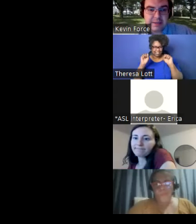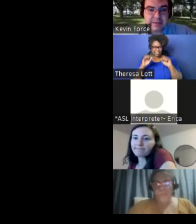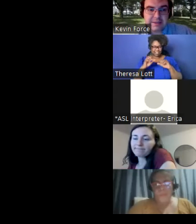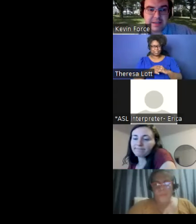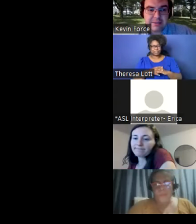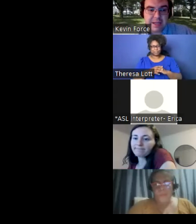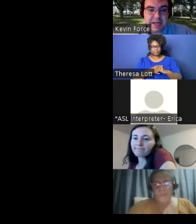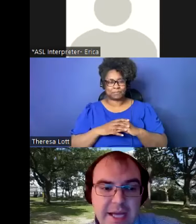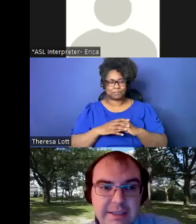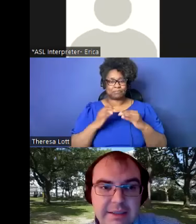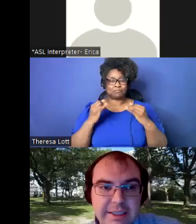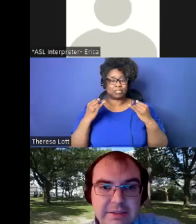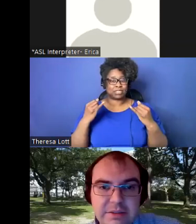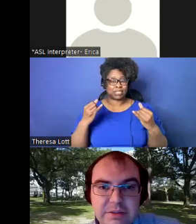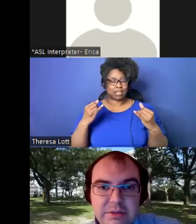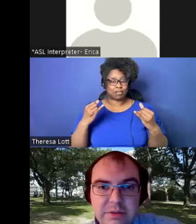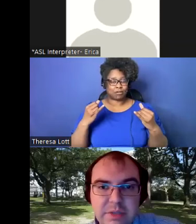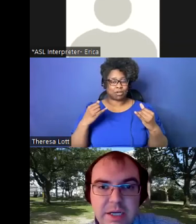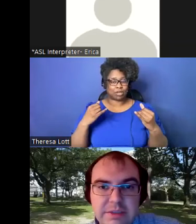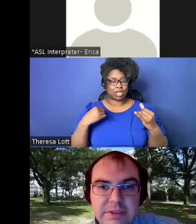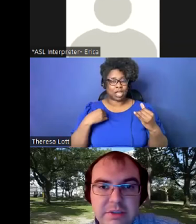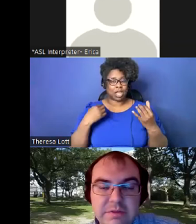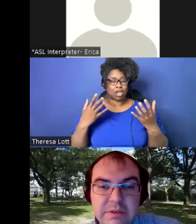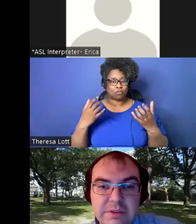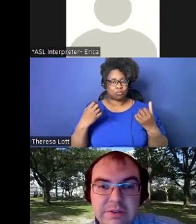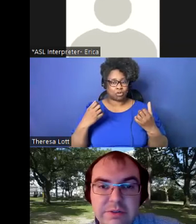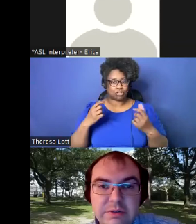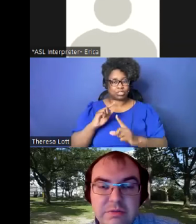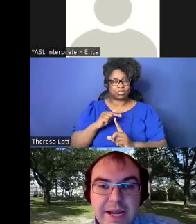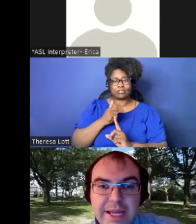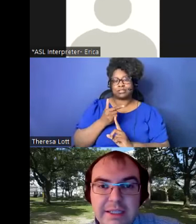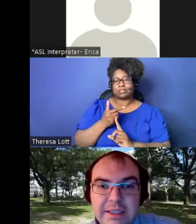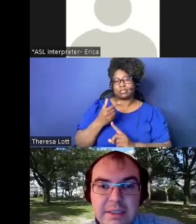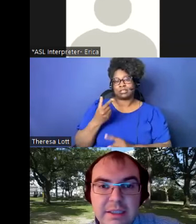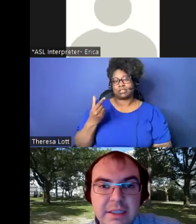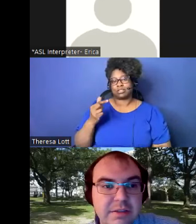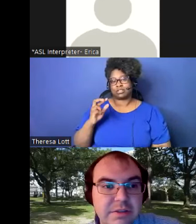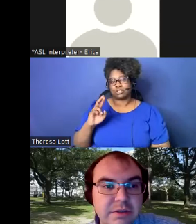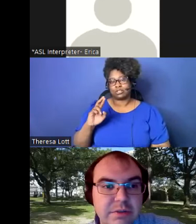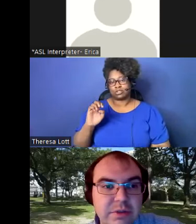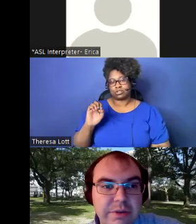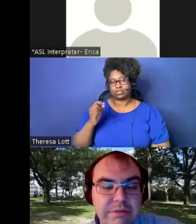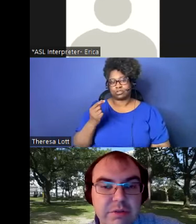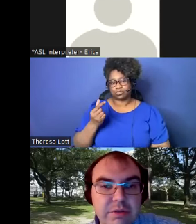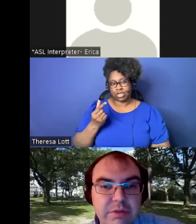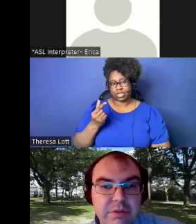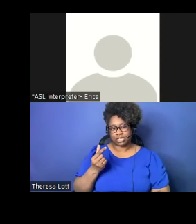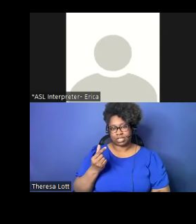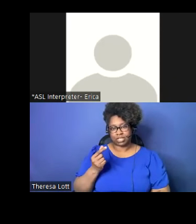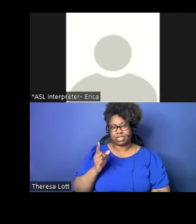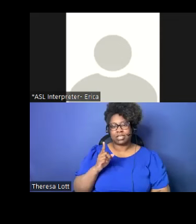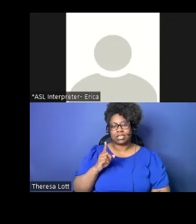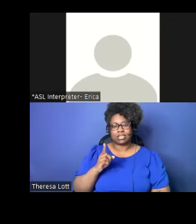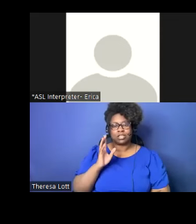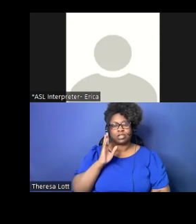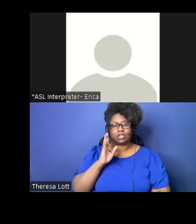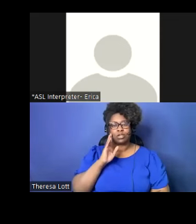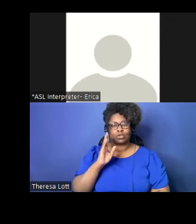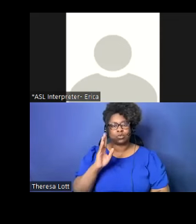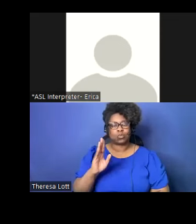So at this time, I'd like to turn it over to Greg to go through